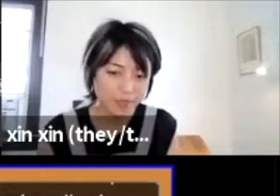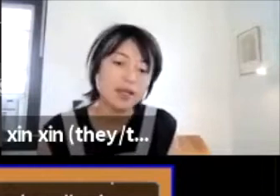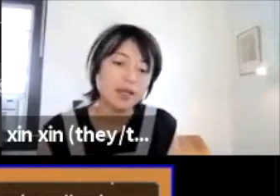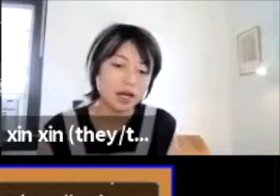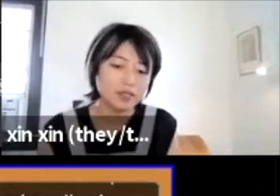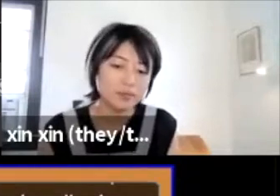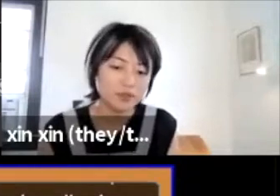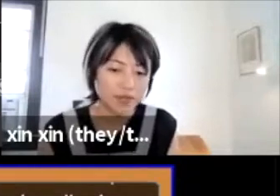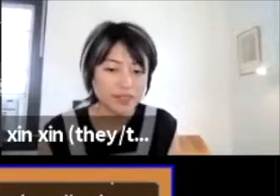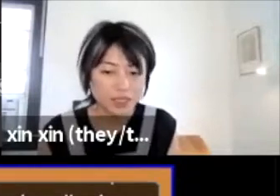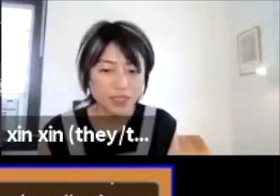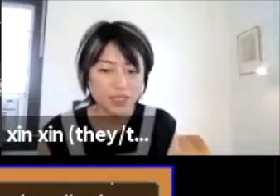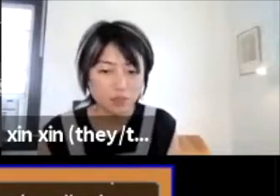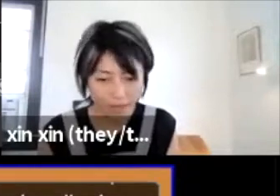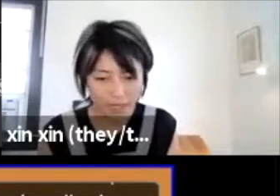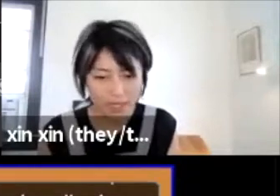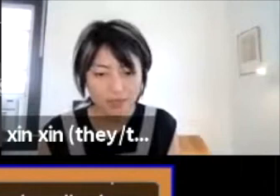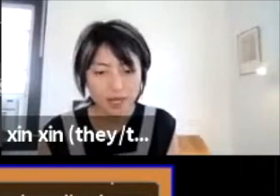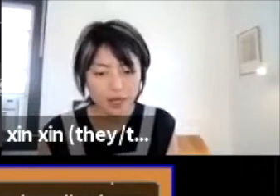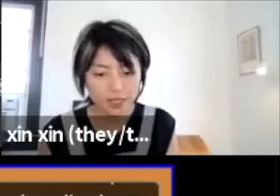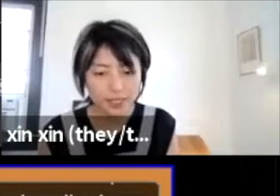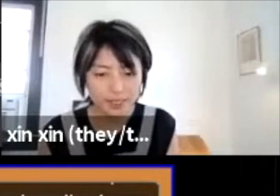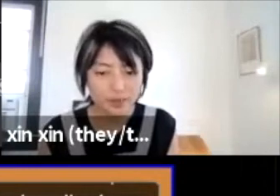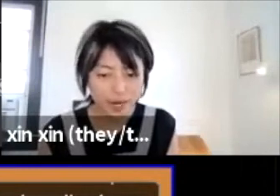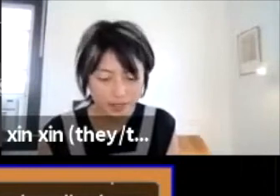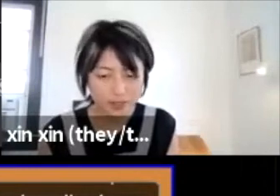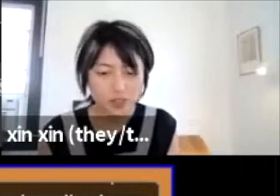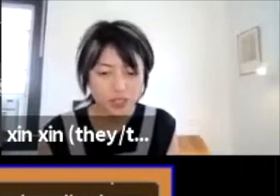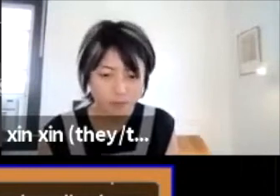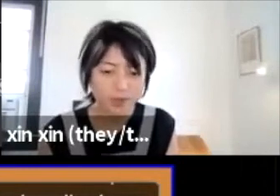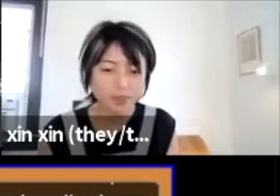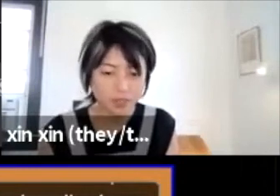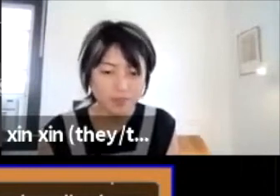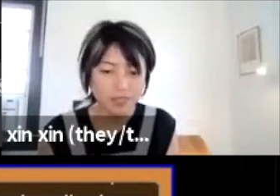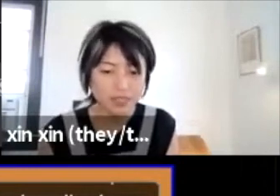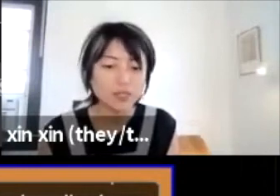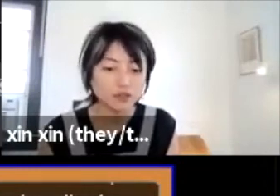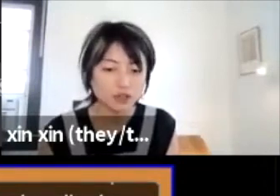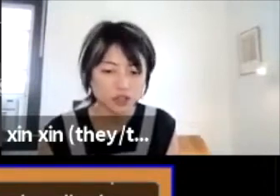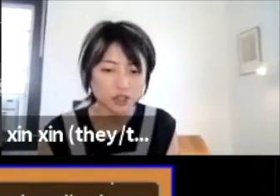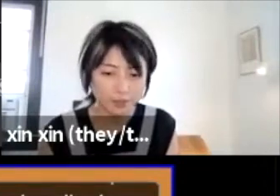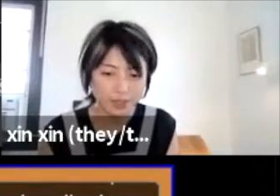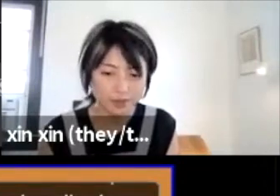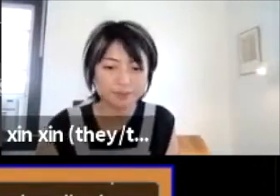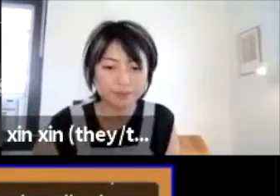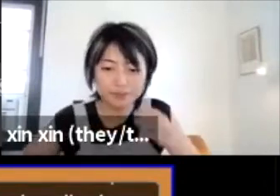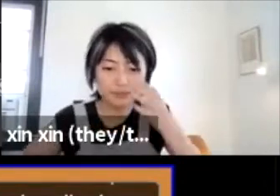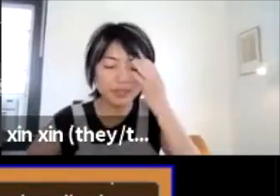media. It often provides me a way in my artistic practice to experiment and present myself without traditional